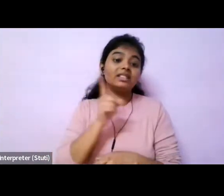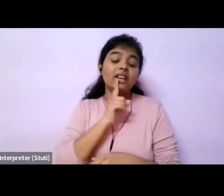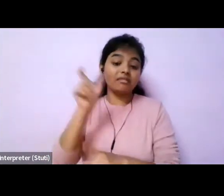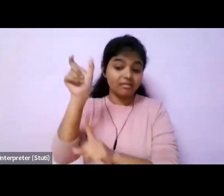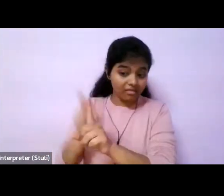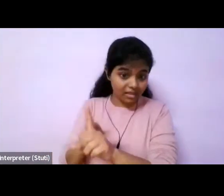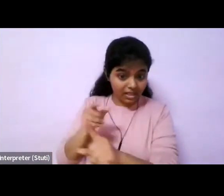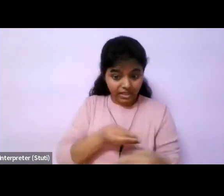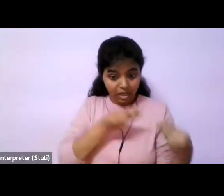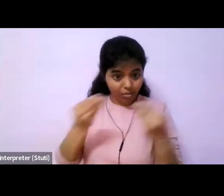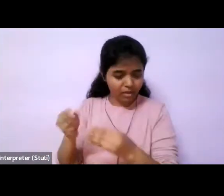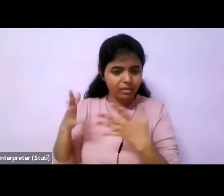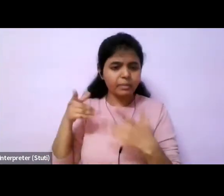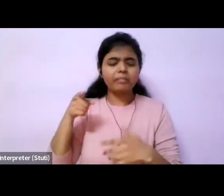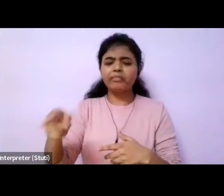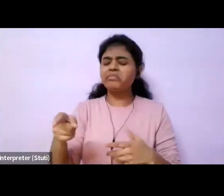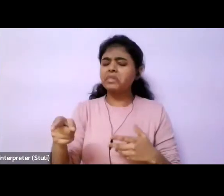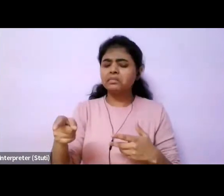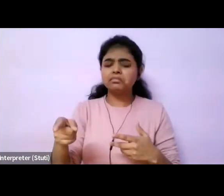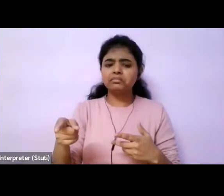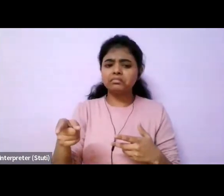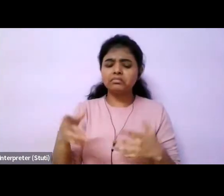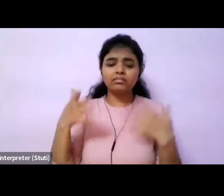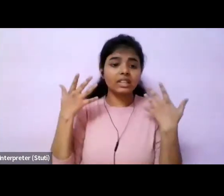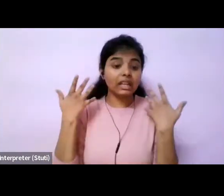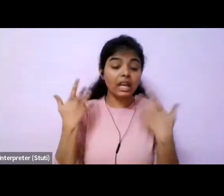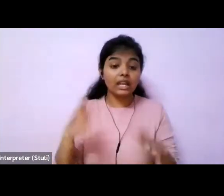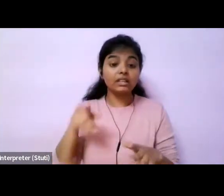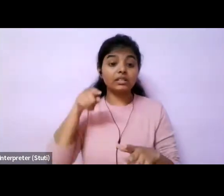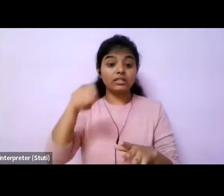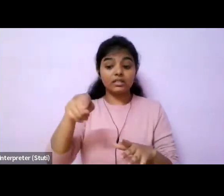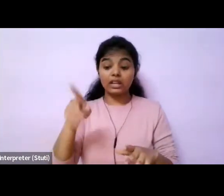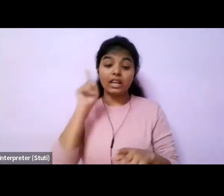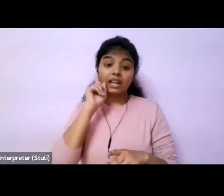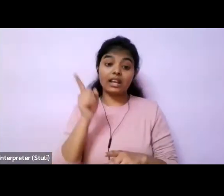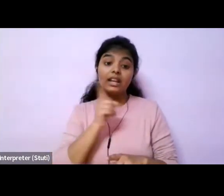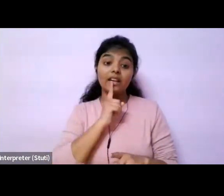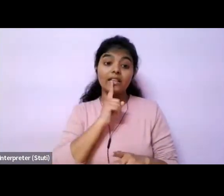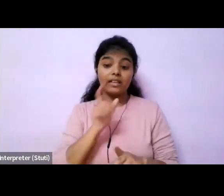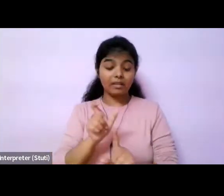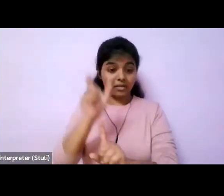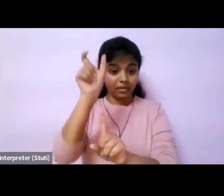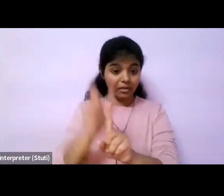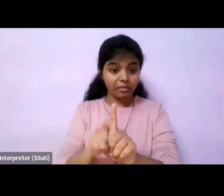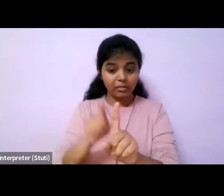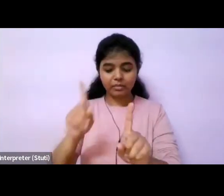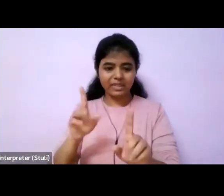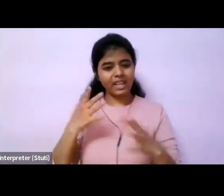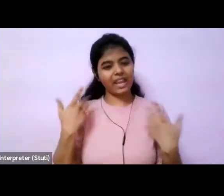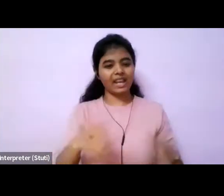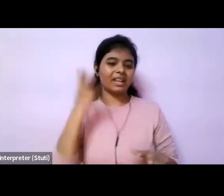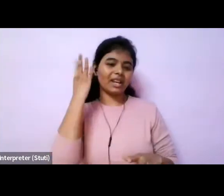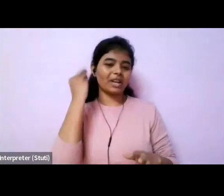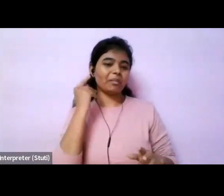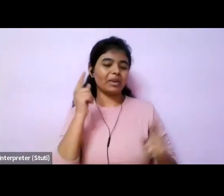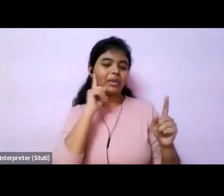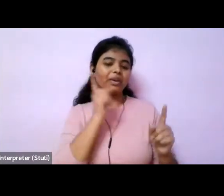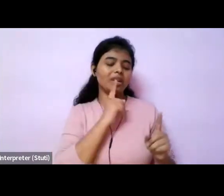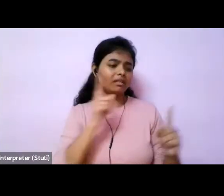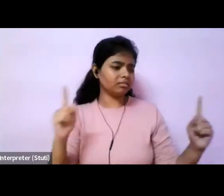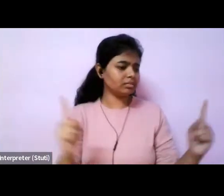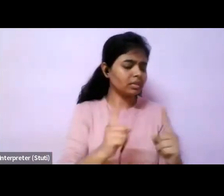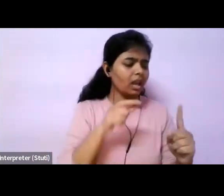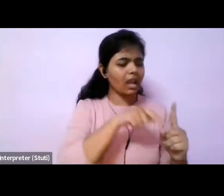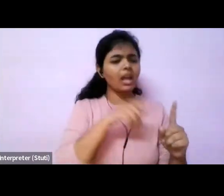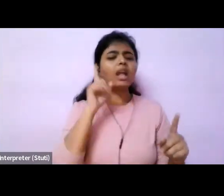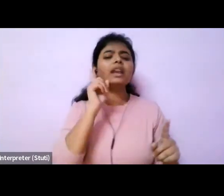subhuman. It is so reactionary that on encountering a deaf person who exhibits human qualities and desires, it demands that